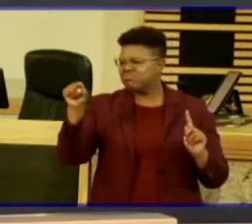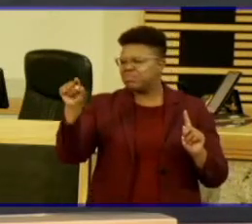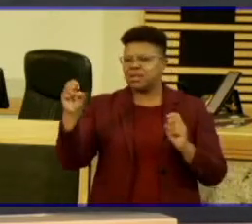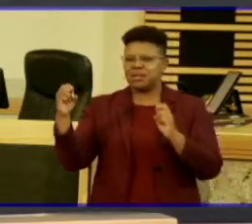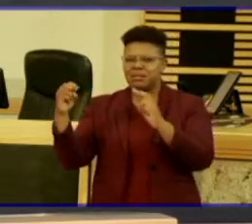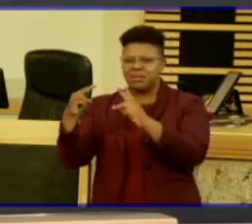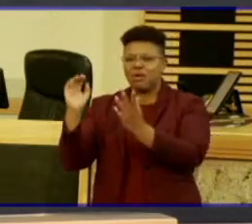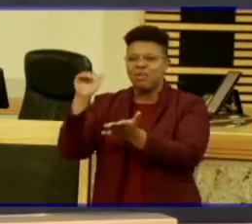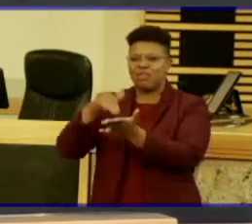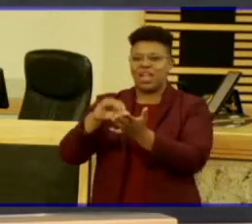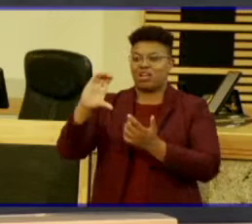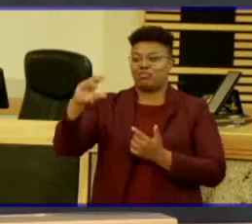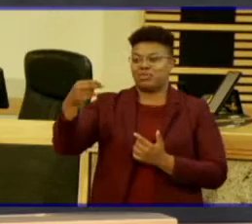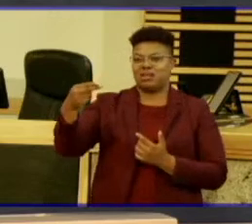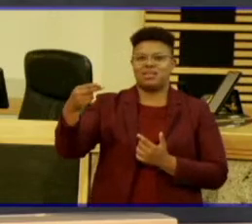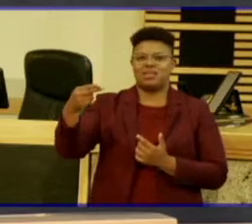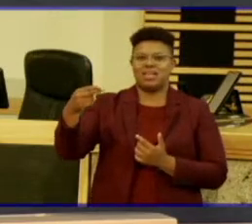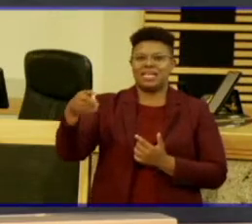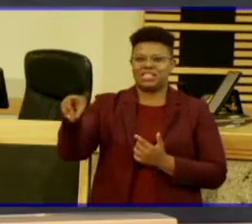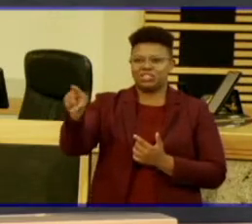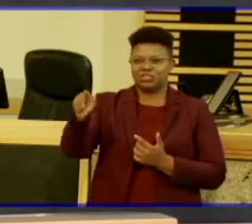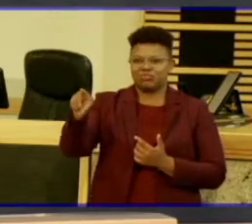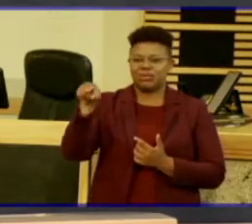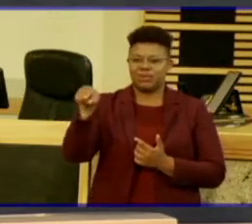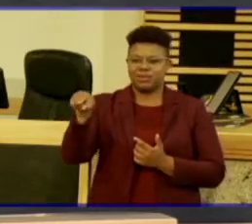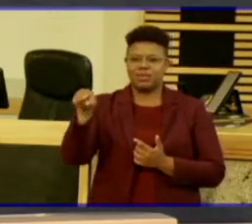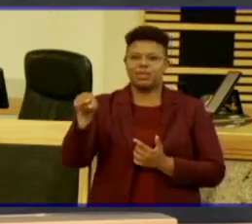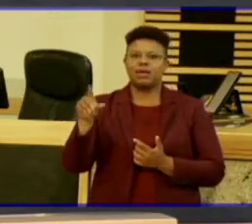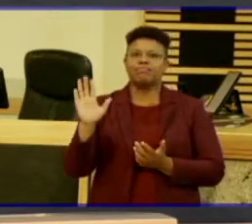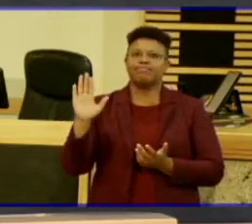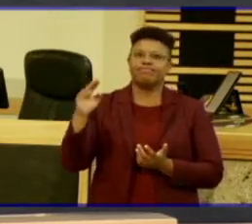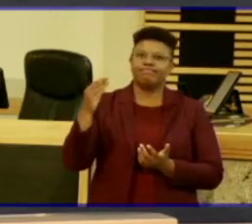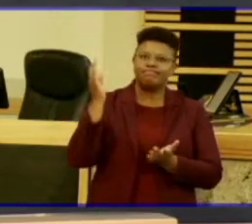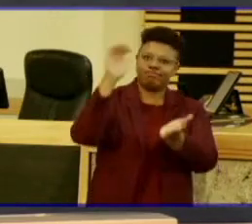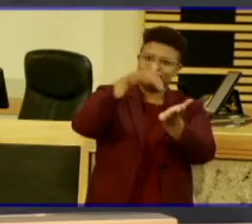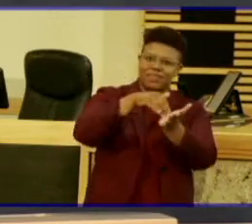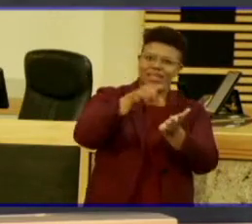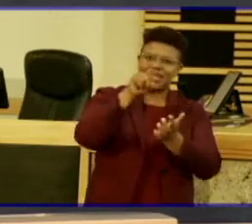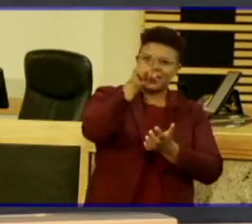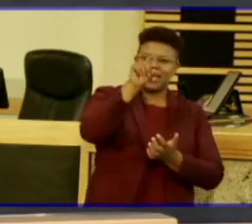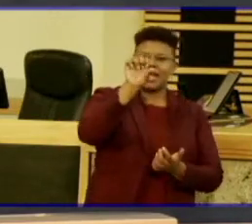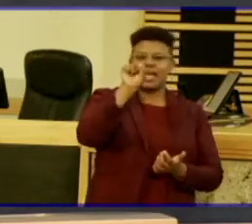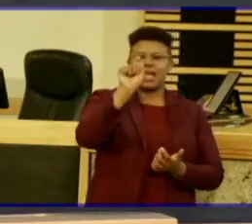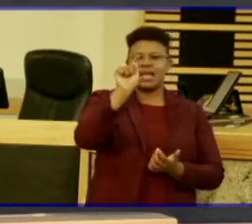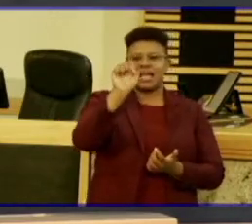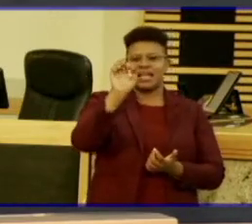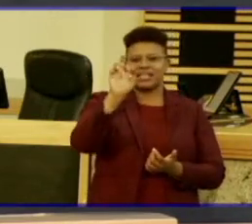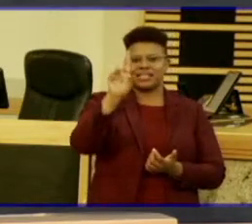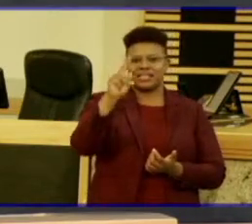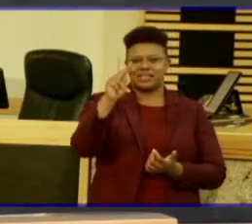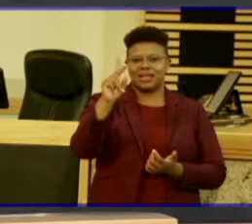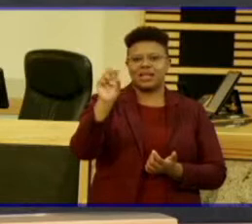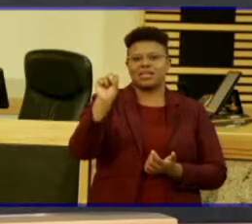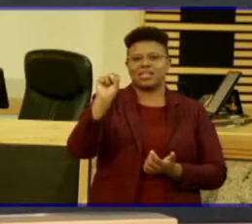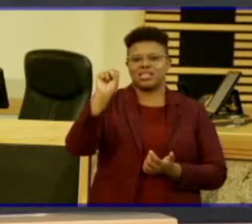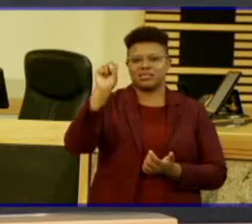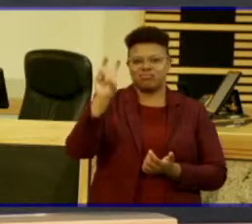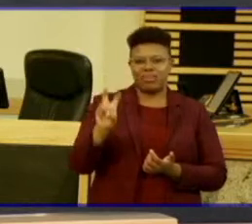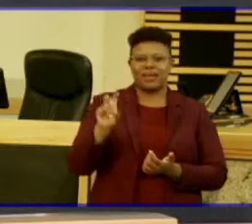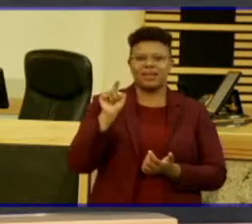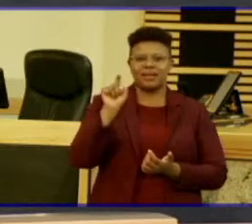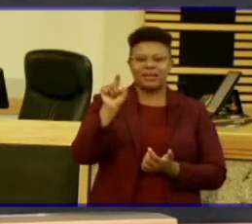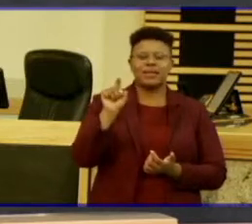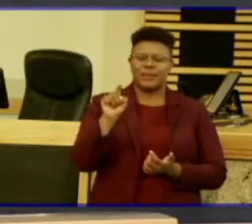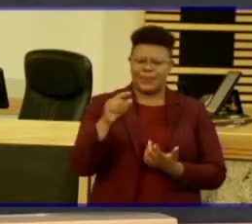the Christiani district, with Josana and Stakespread in Jogabi being the last bridges to be constructed. These are